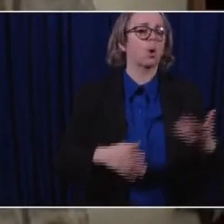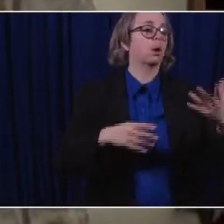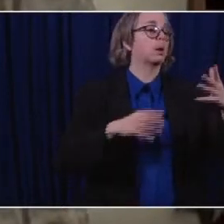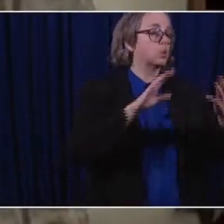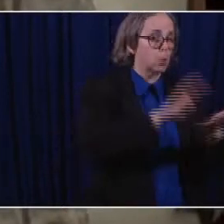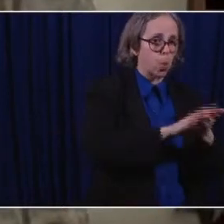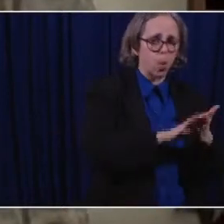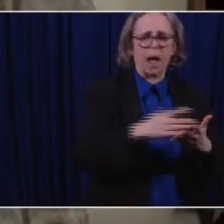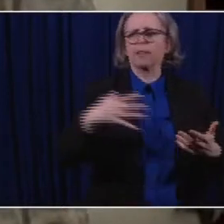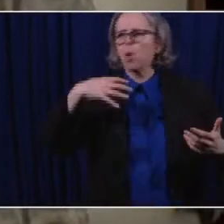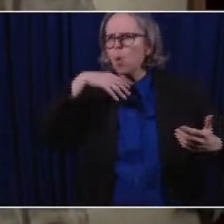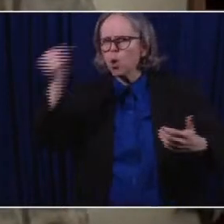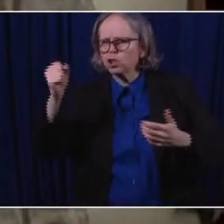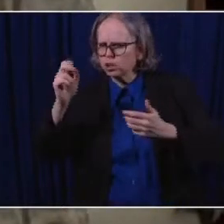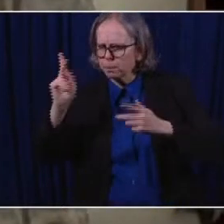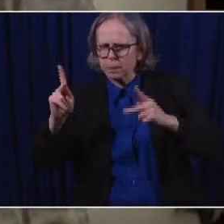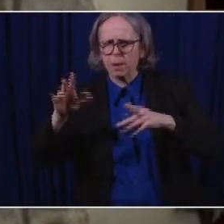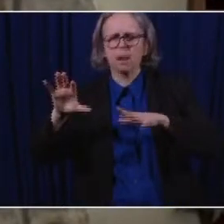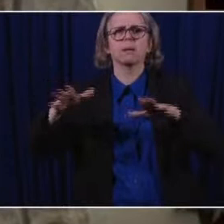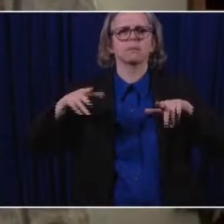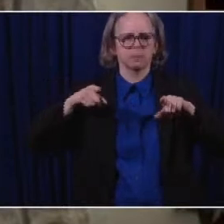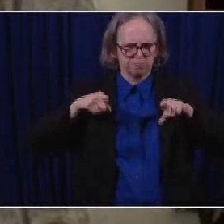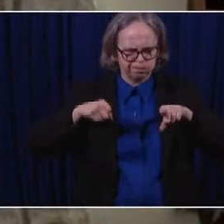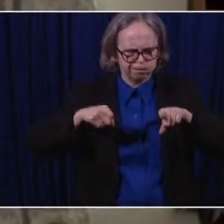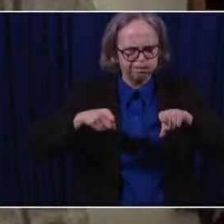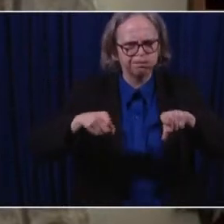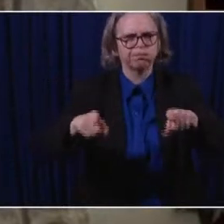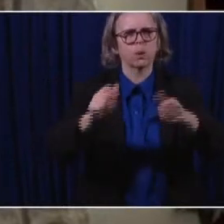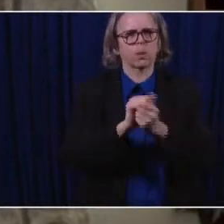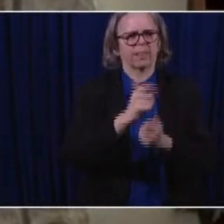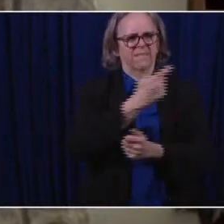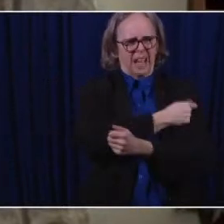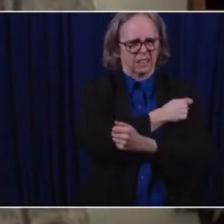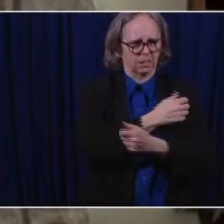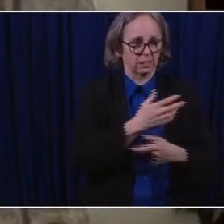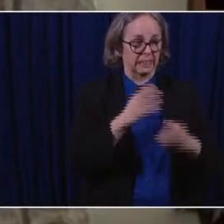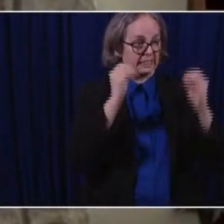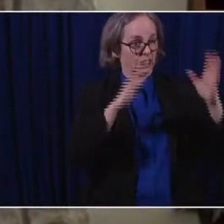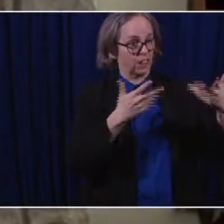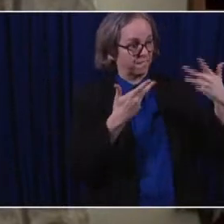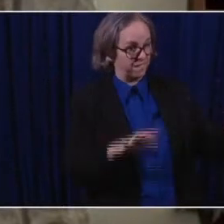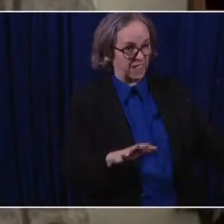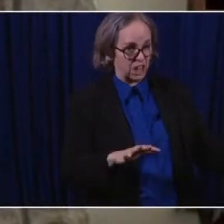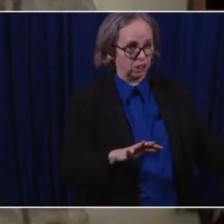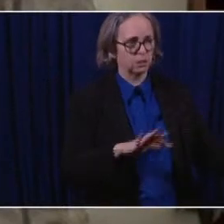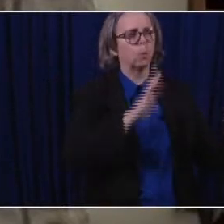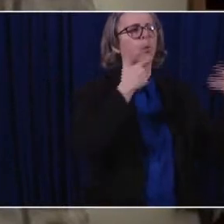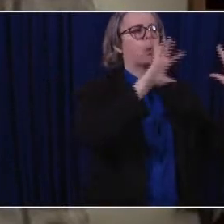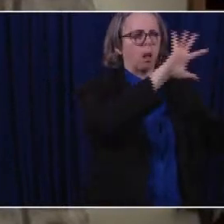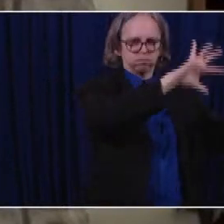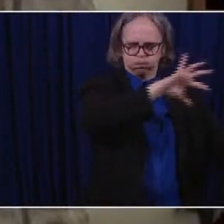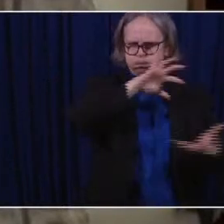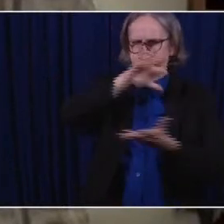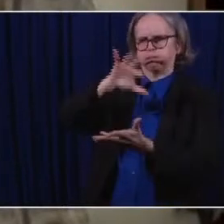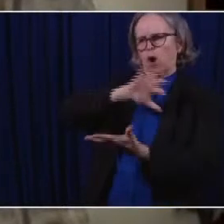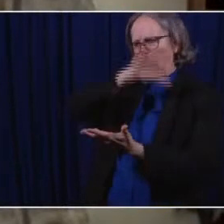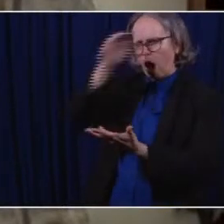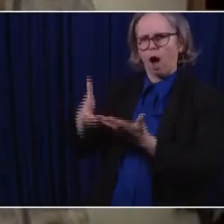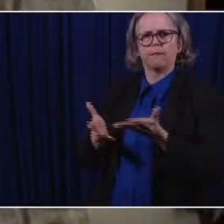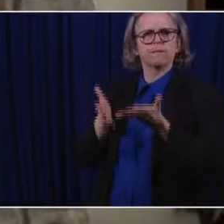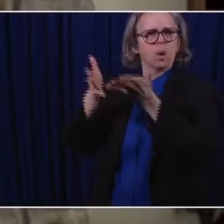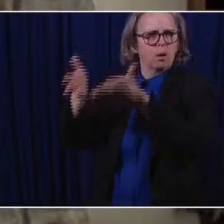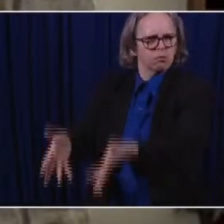to kick back up pretty well. So it's choices, it's a balance. It's trying